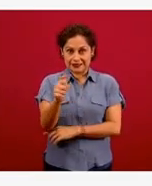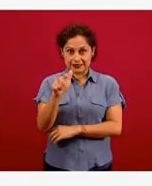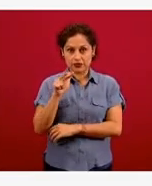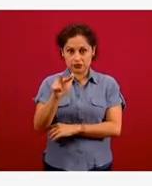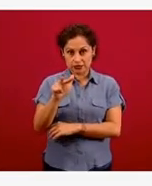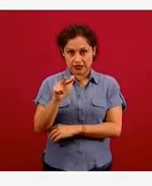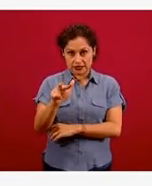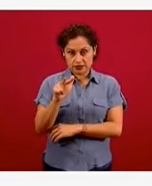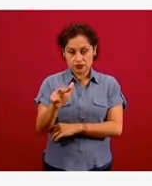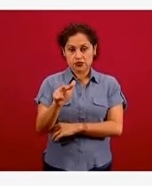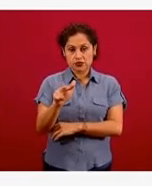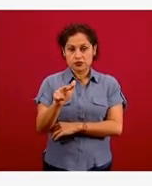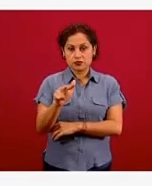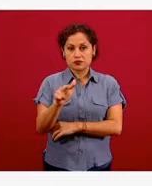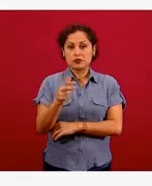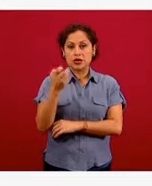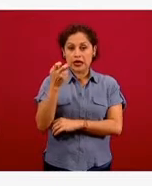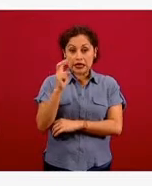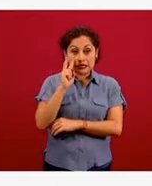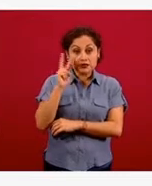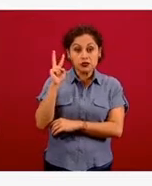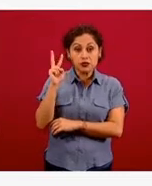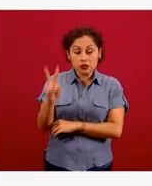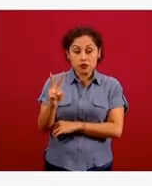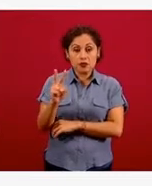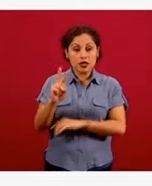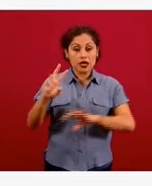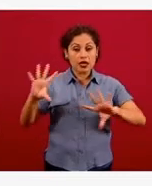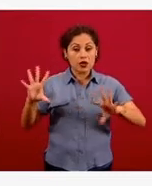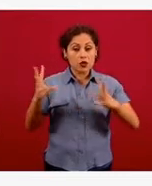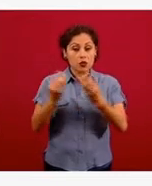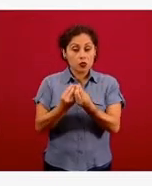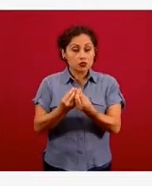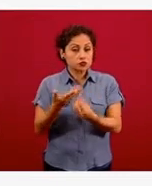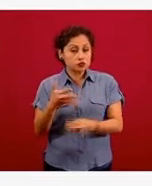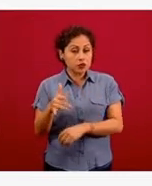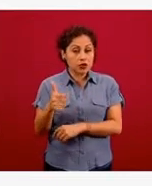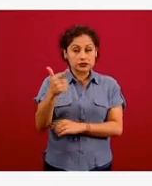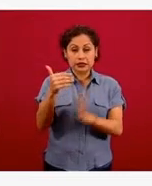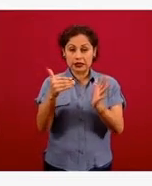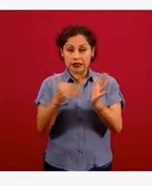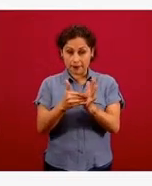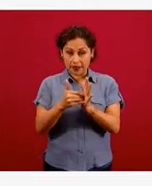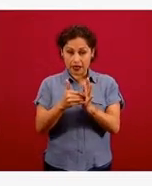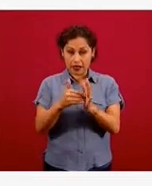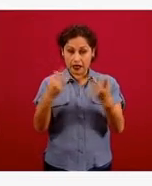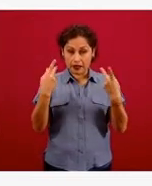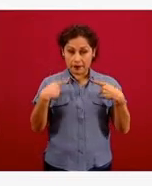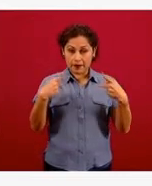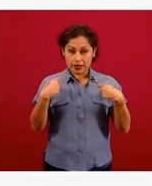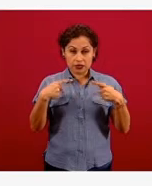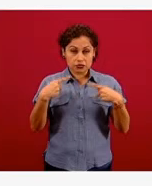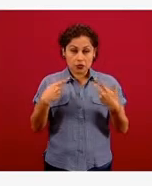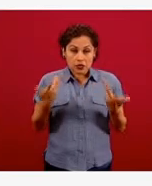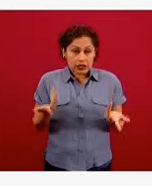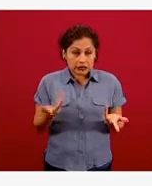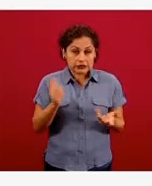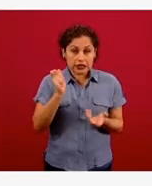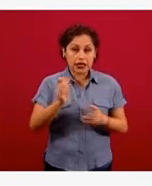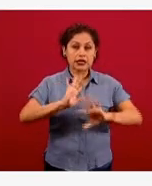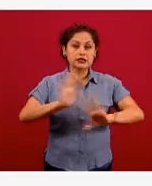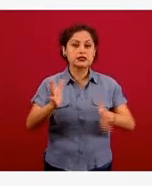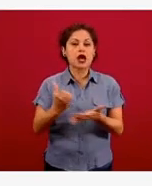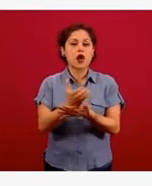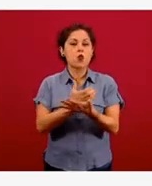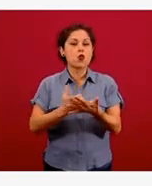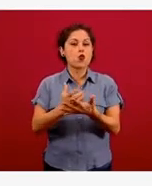cumulative confirmed cases that we are referring to. But out of these cases, out of these